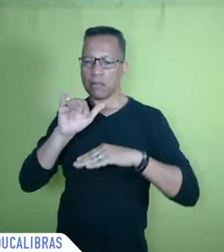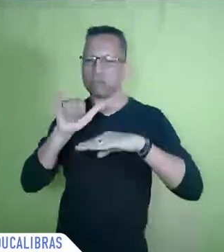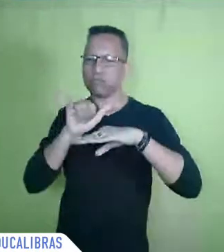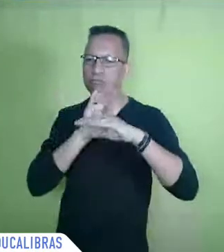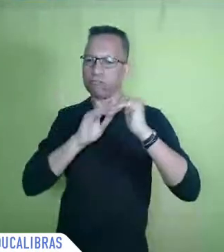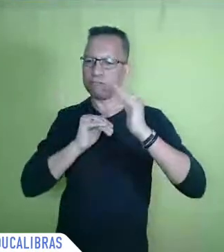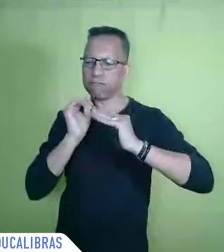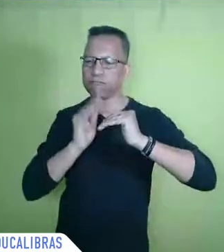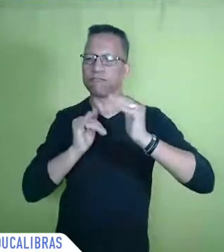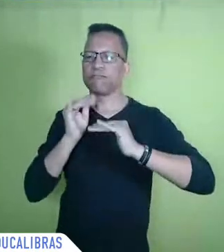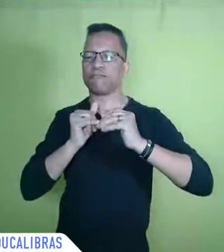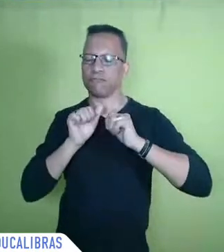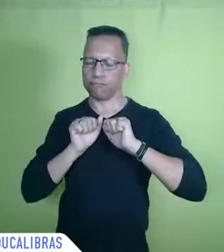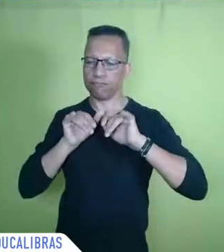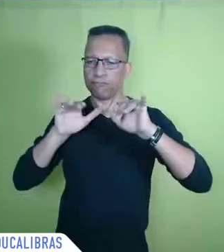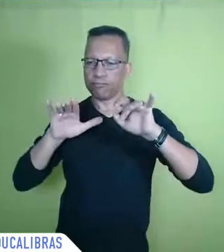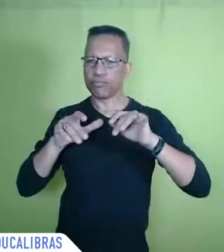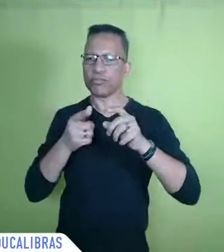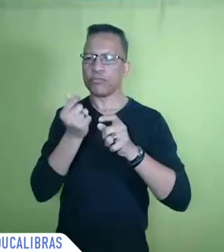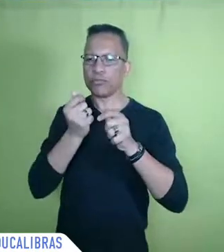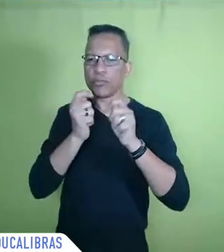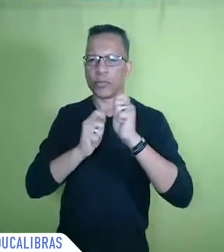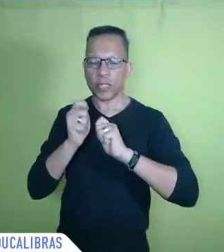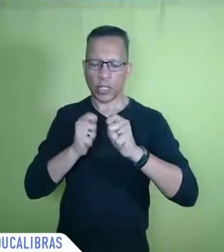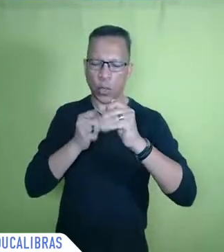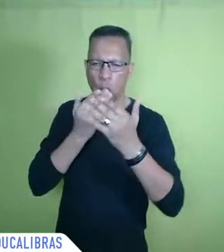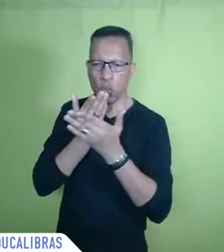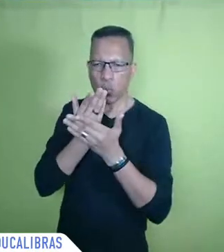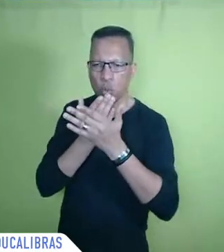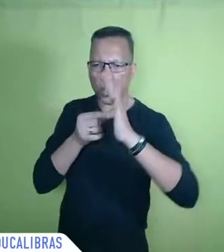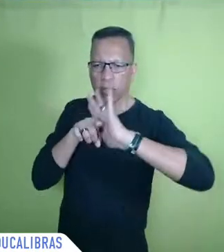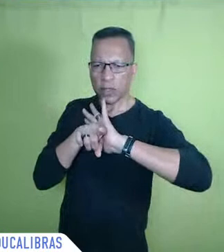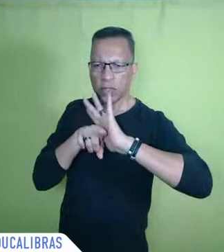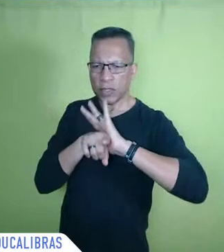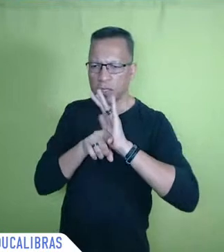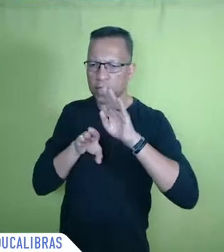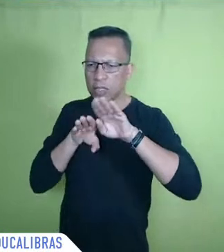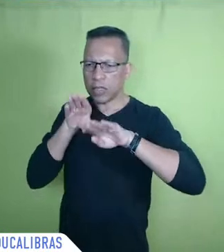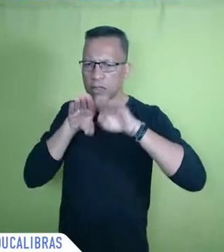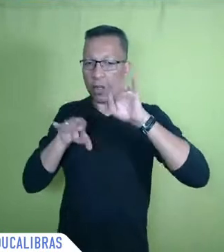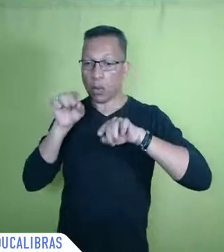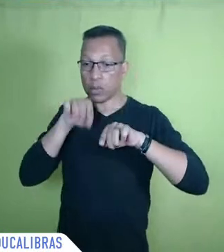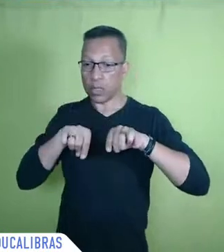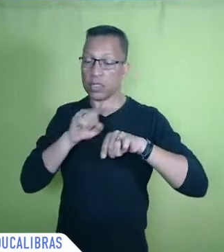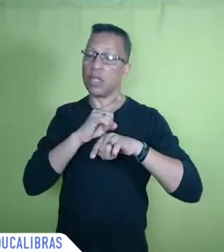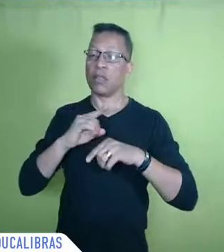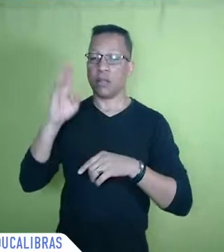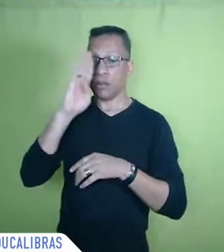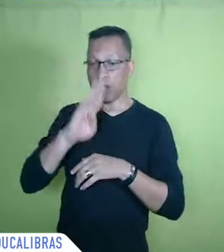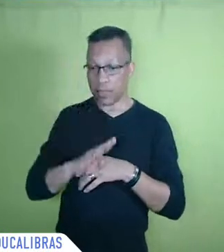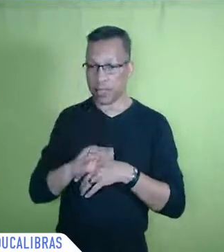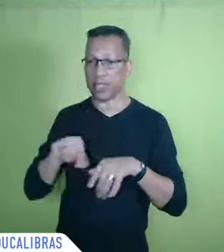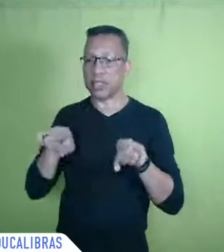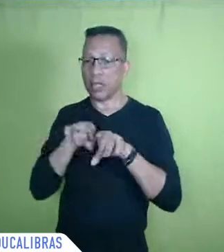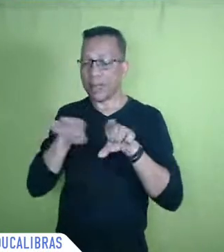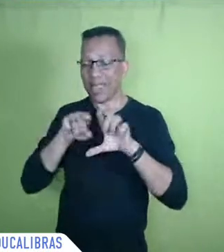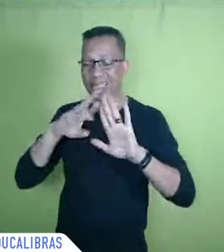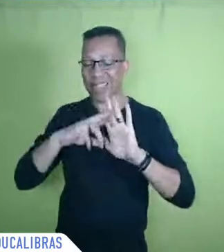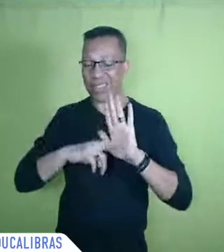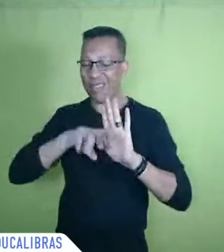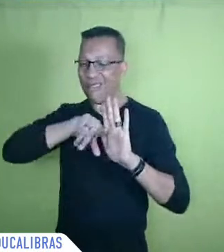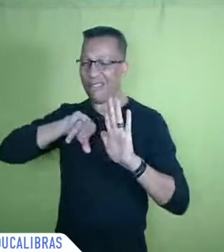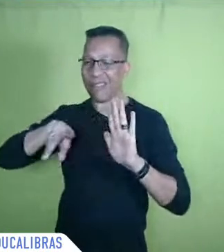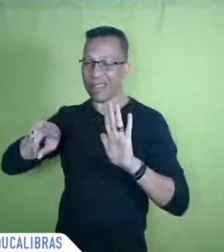Despite being born in Europe, Marc is a great specialist in income and wealth distribution. He's a profound scholar of